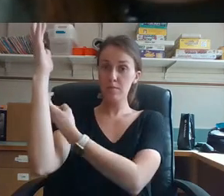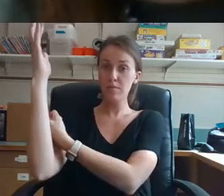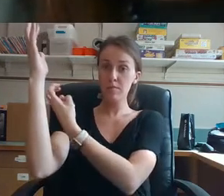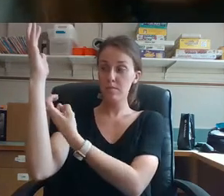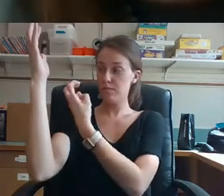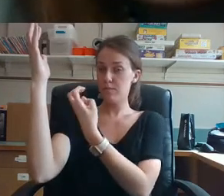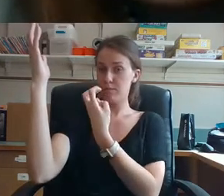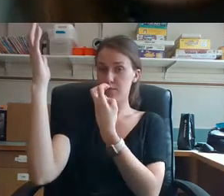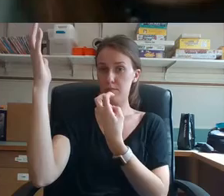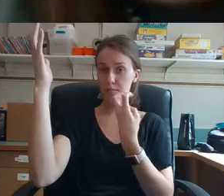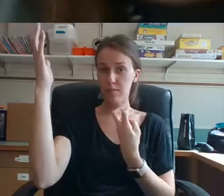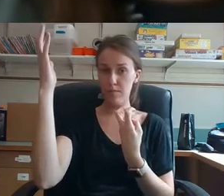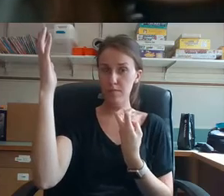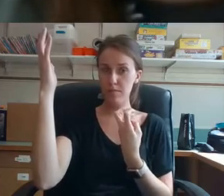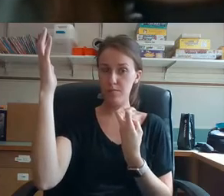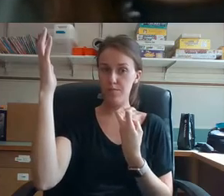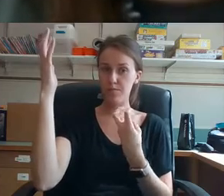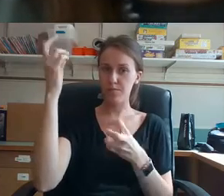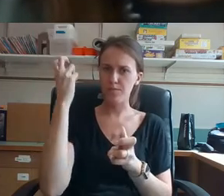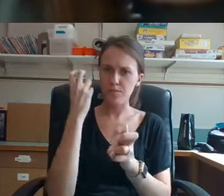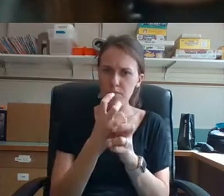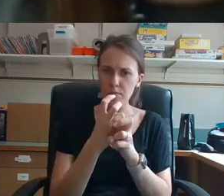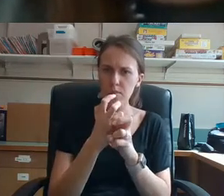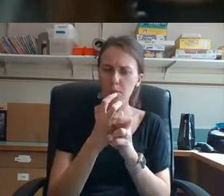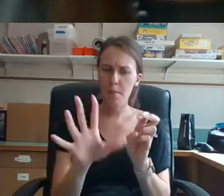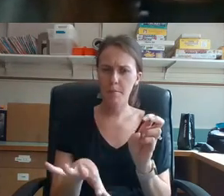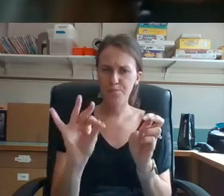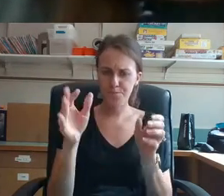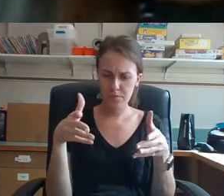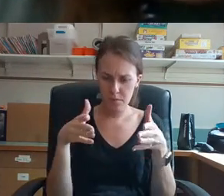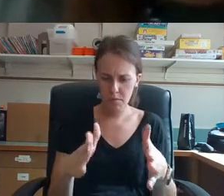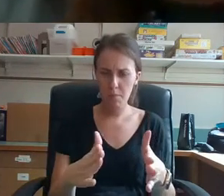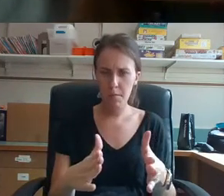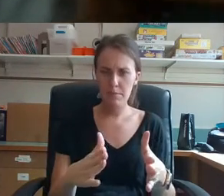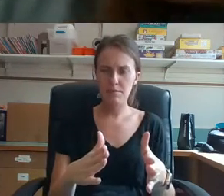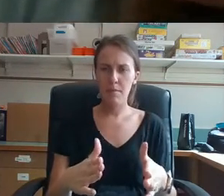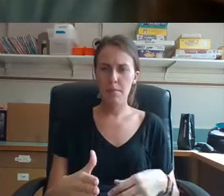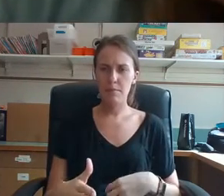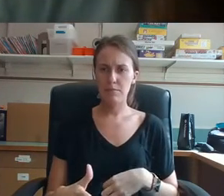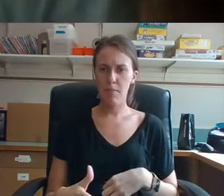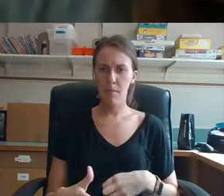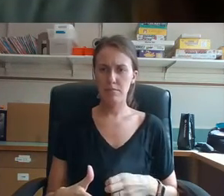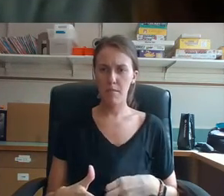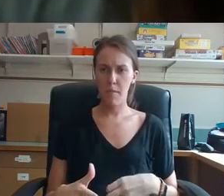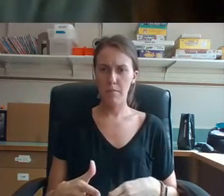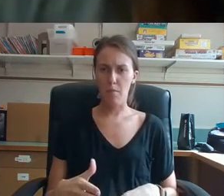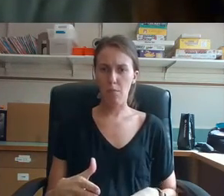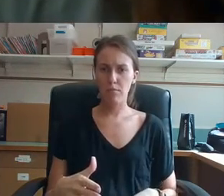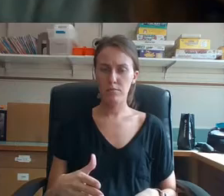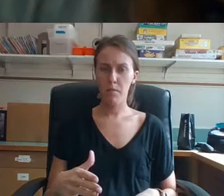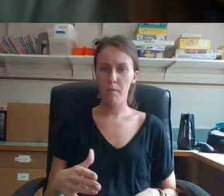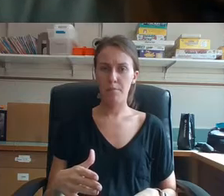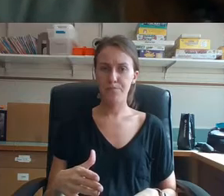her hair. It was much harder to find the path again than she thought. She was surprised to find her